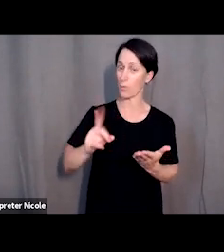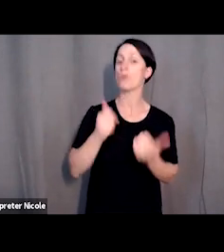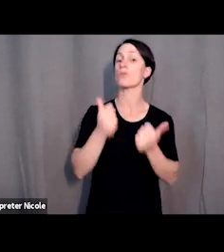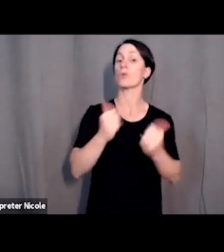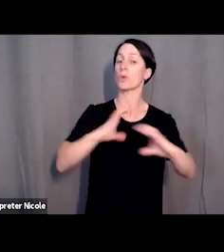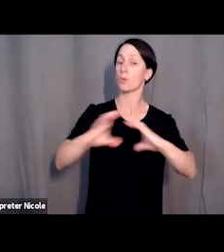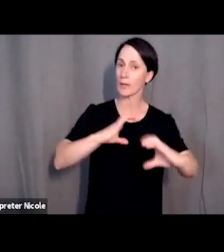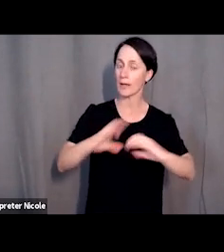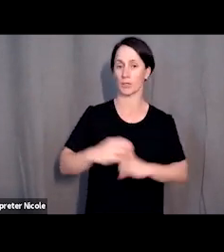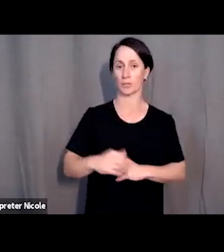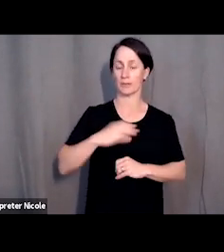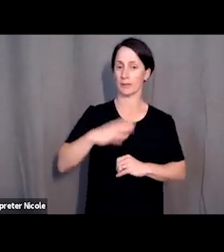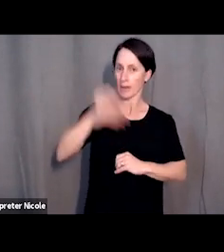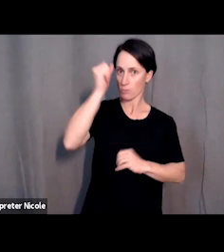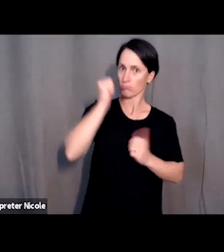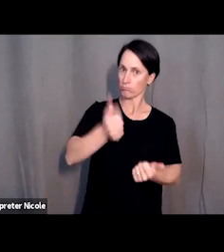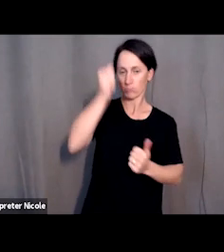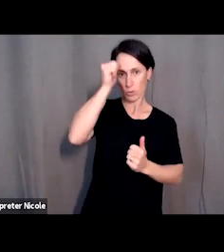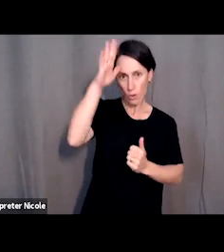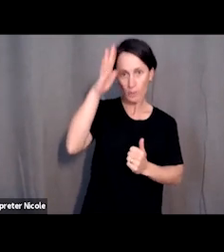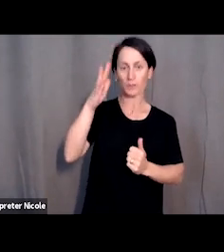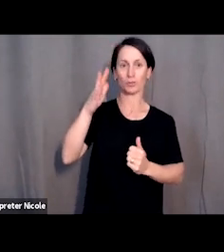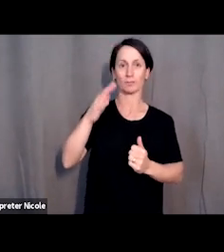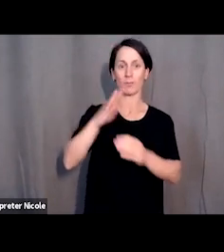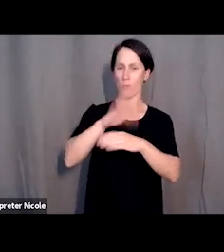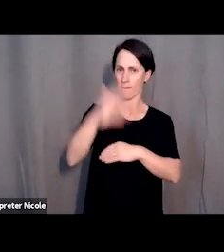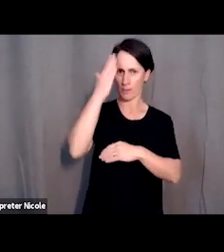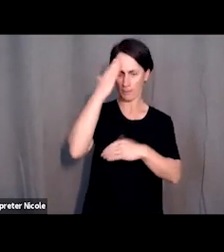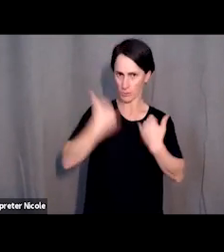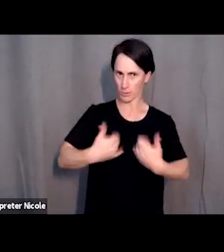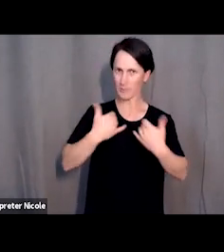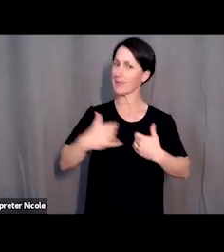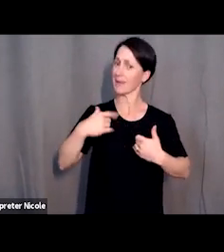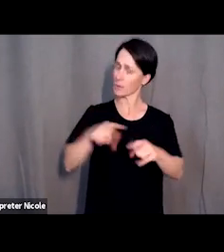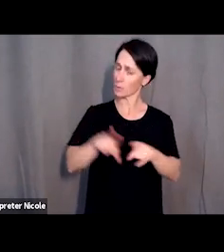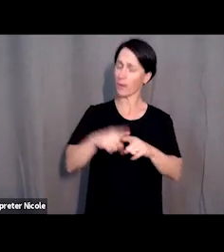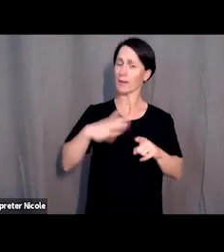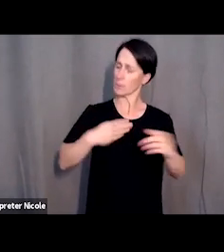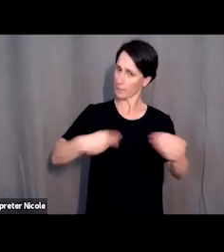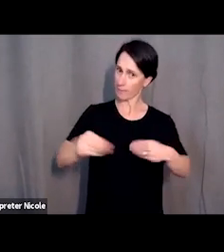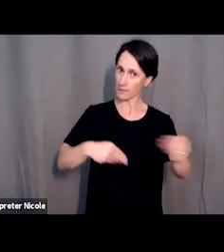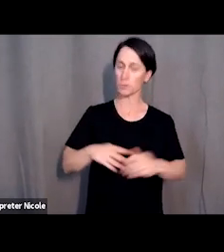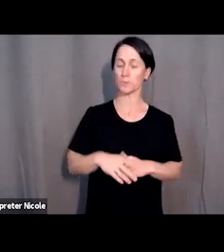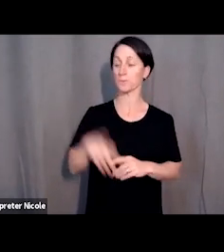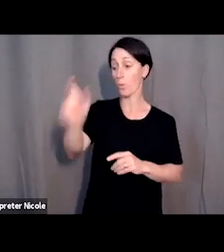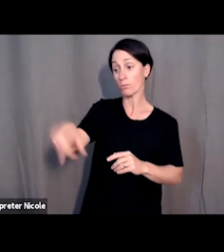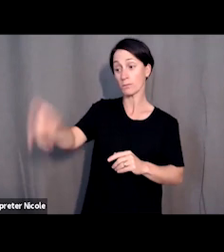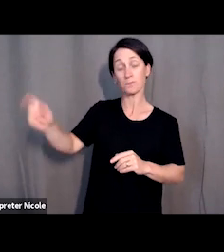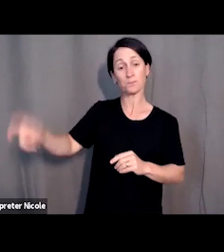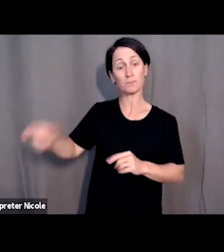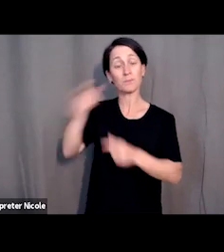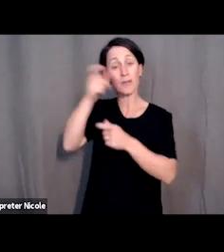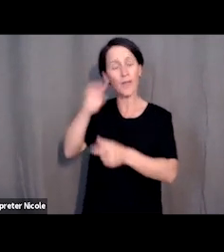and understanding about mental illness, and being really flexible. And for consumers and carers, for capacity, it's getting